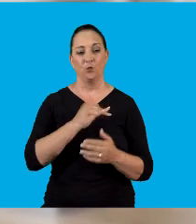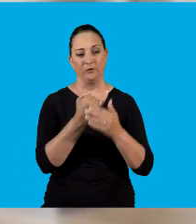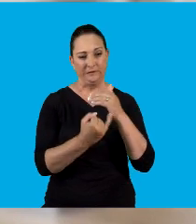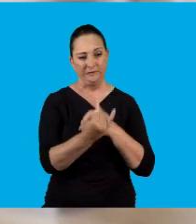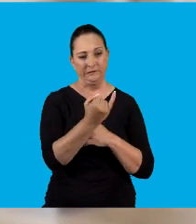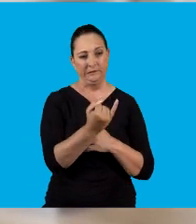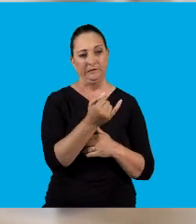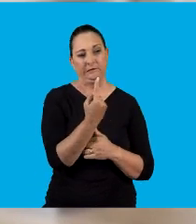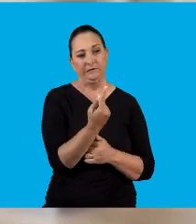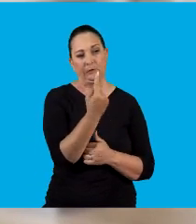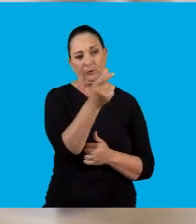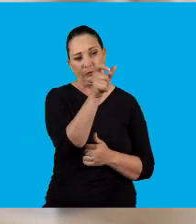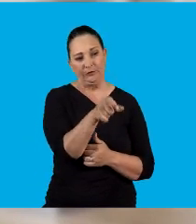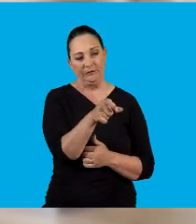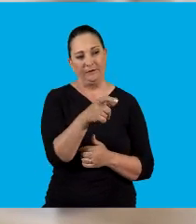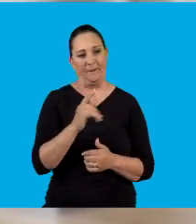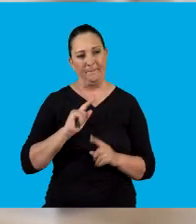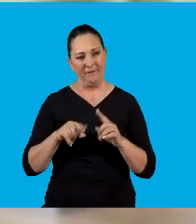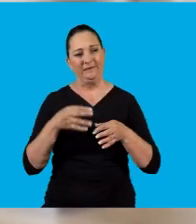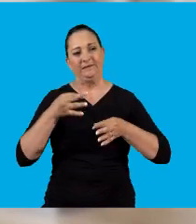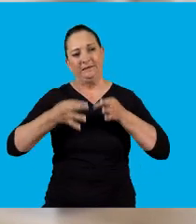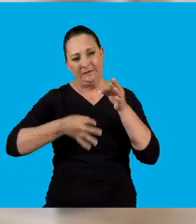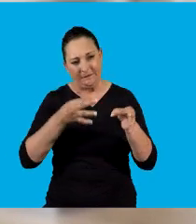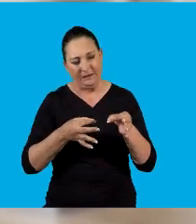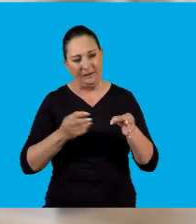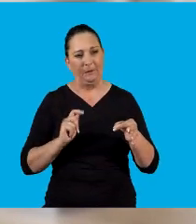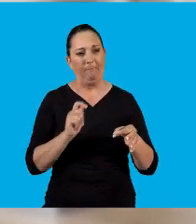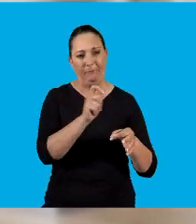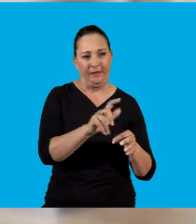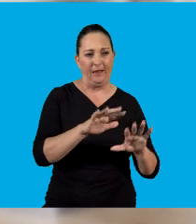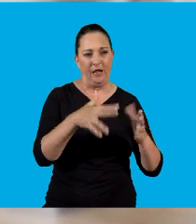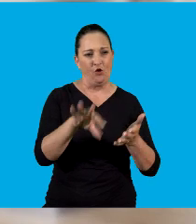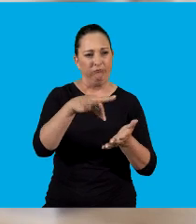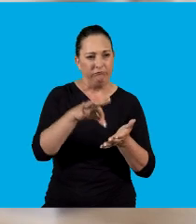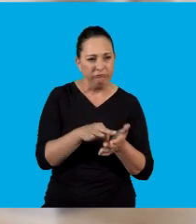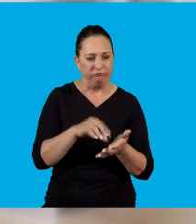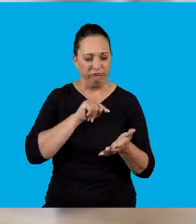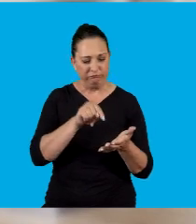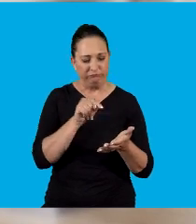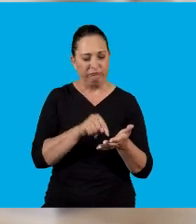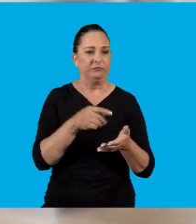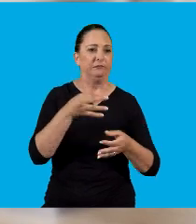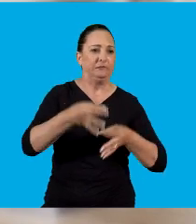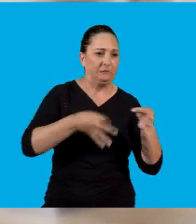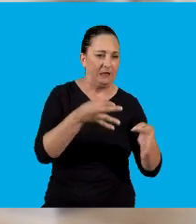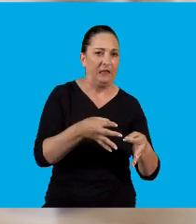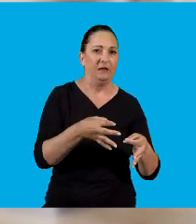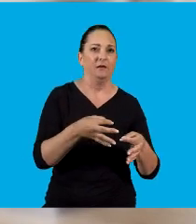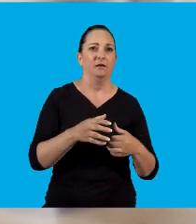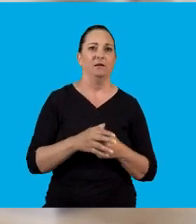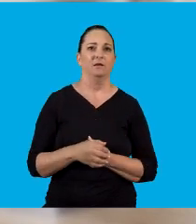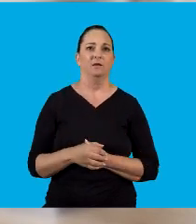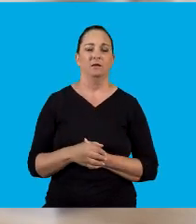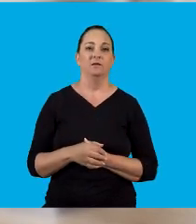particular individual, because now you have to train them, you have to explain what's even written on the contract. A person cannot understand, so it becomes